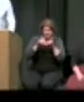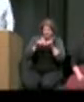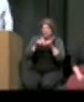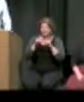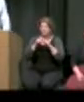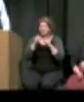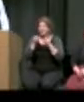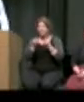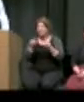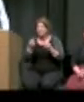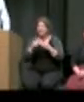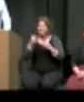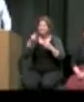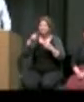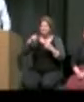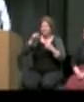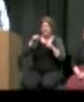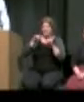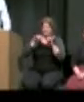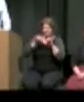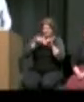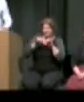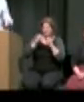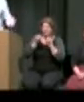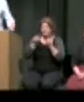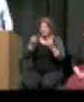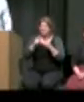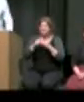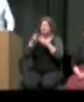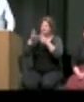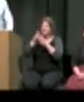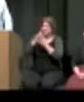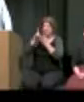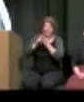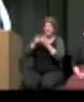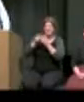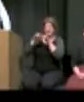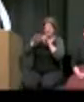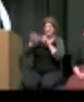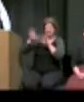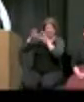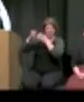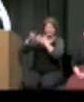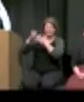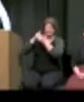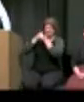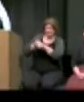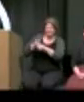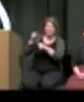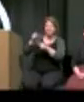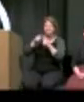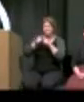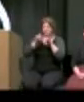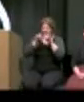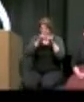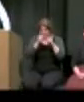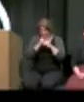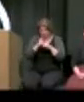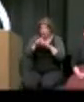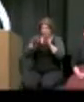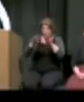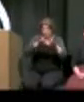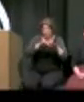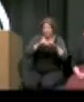the equipment. We have GPS equipment, and that is based off of the design from the engineers. So all that gets graded out in the field, and